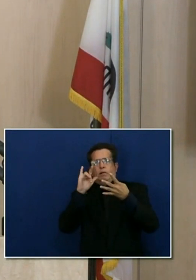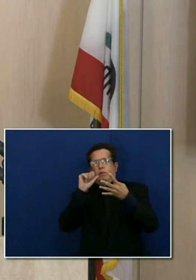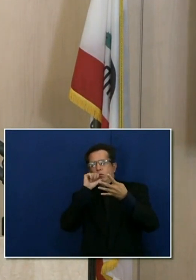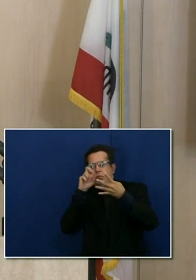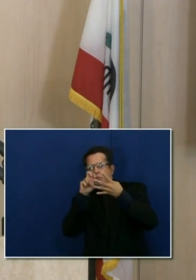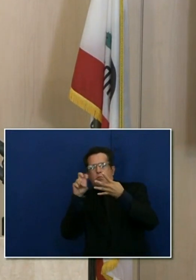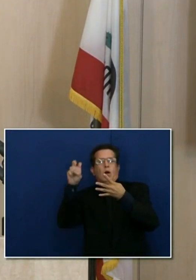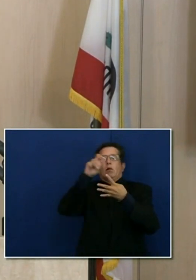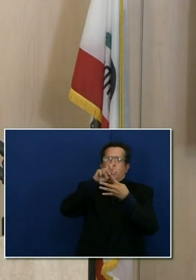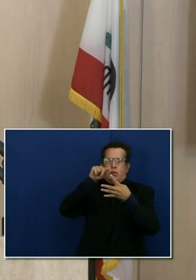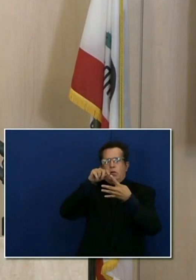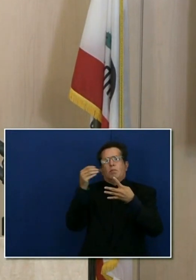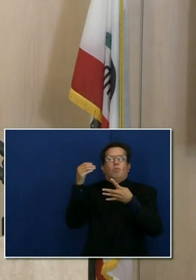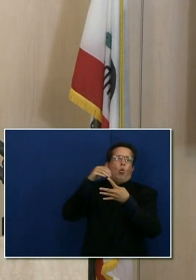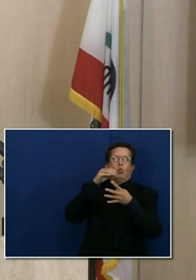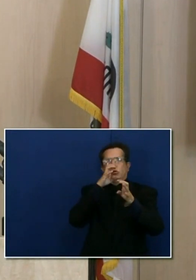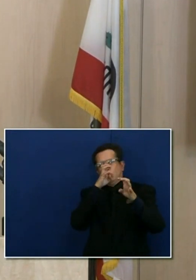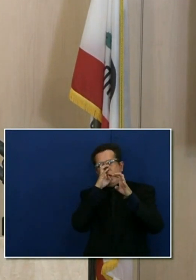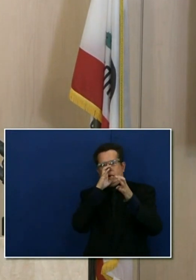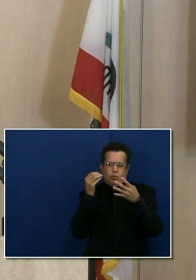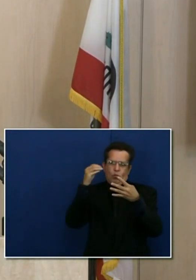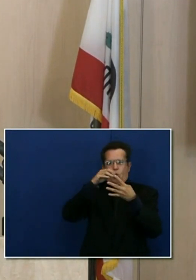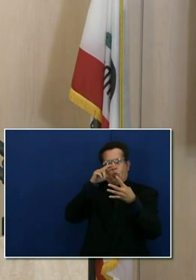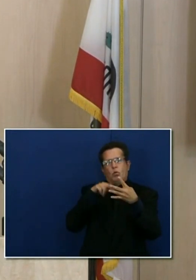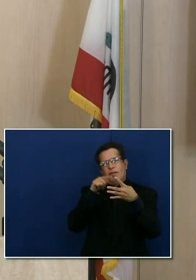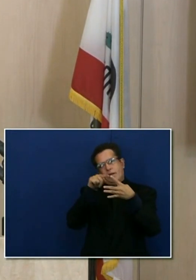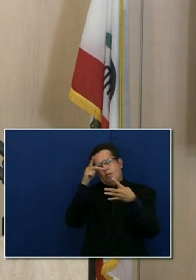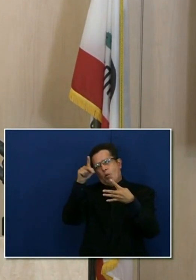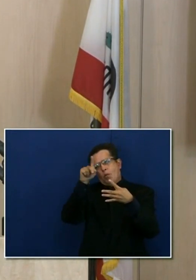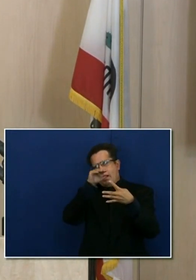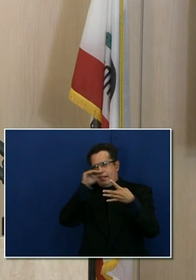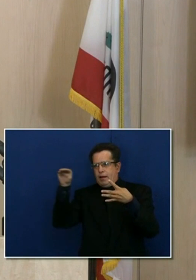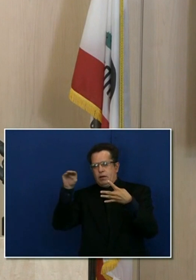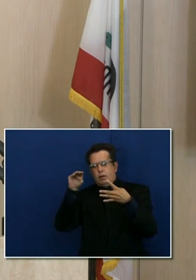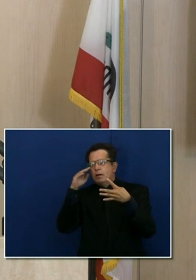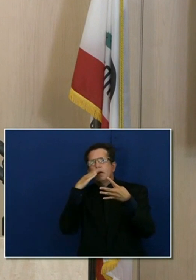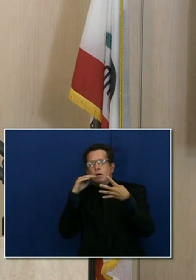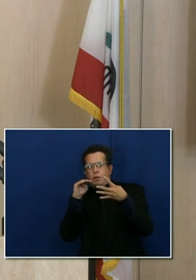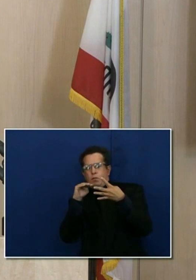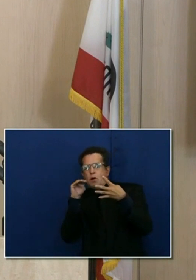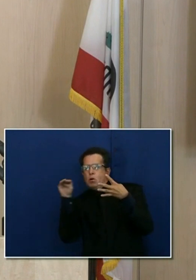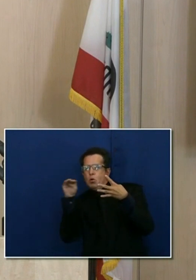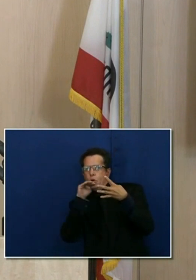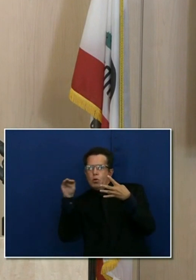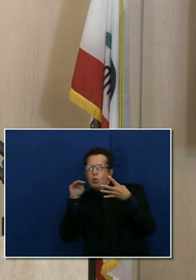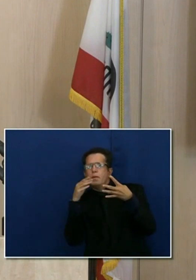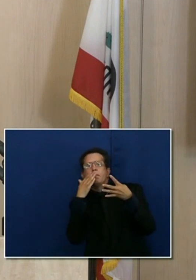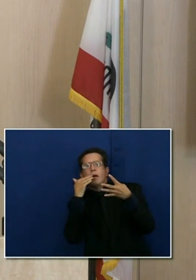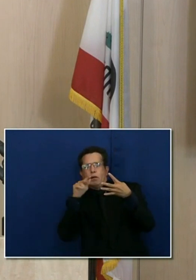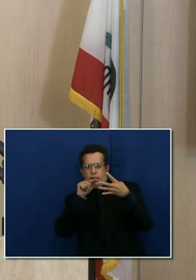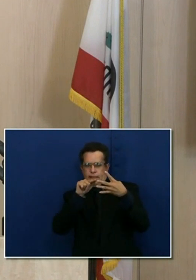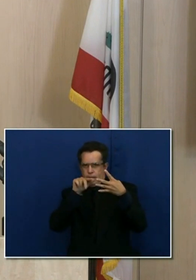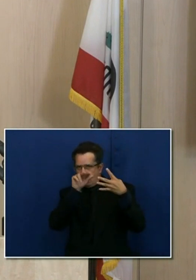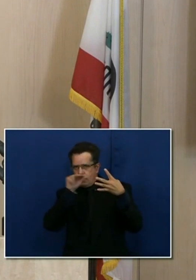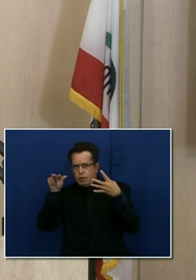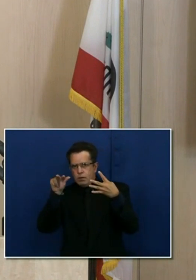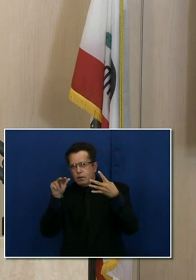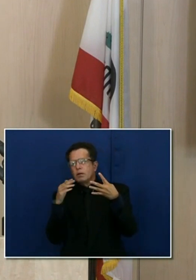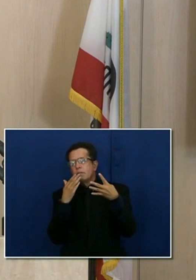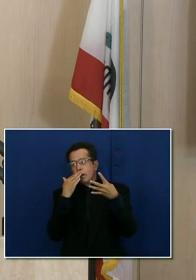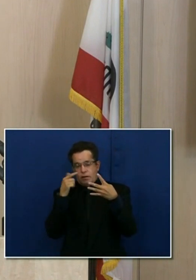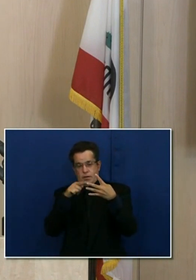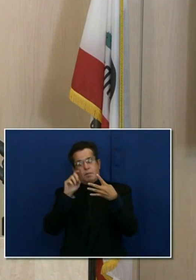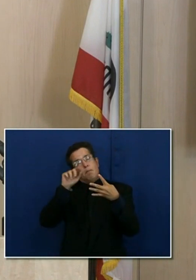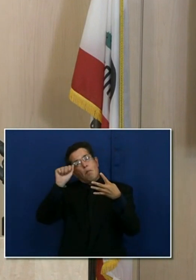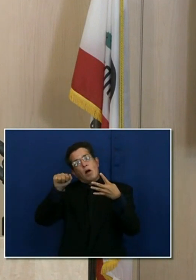more restrictive purple tier. But the reality is we remain at risk of being moved to that more restrictive tier in